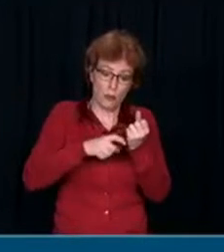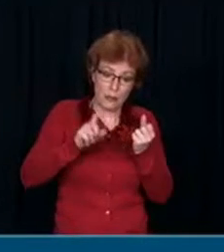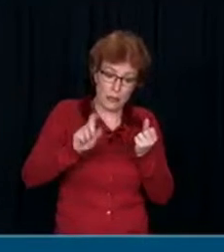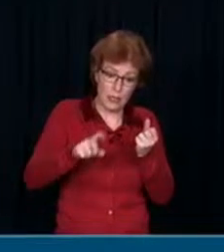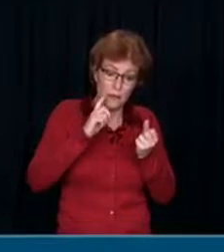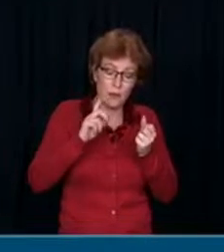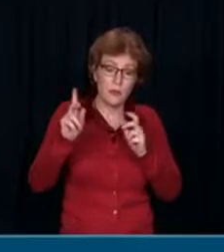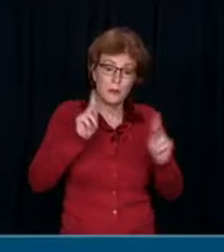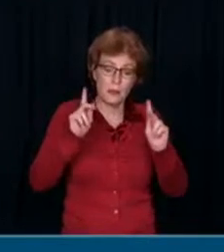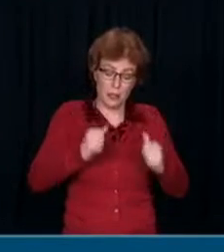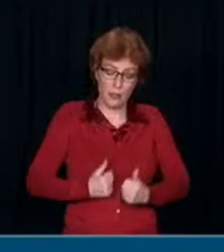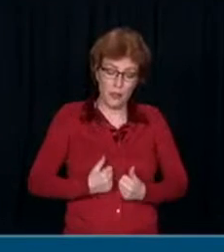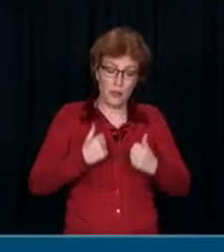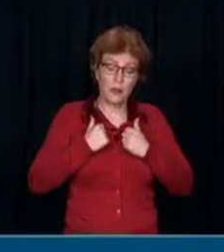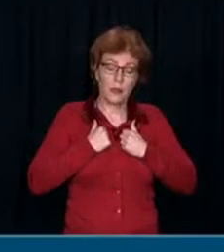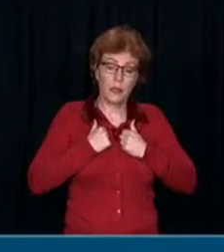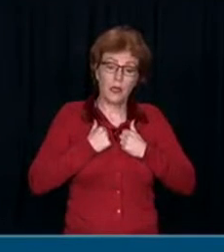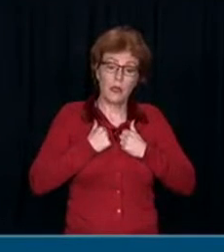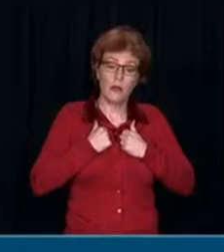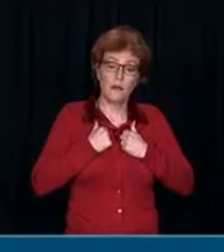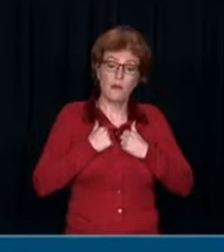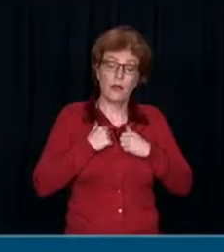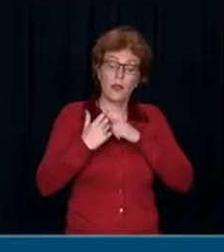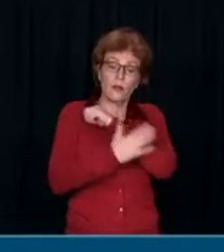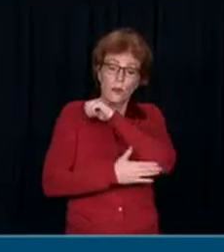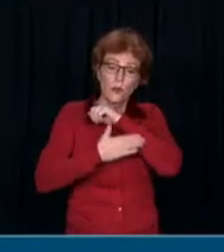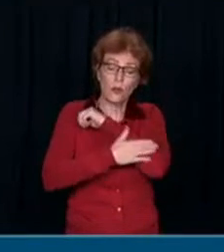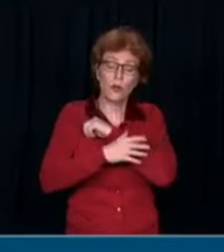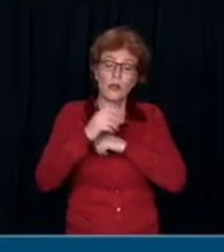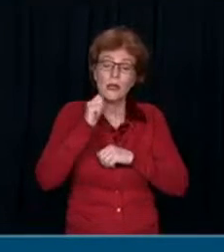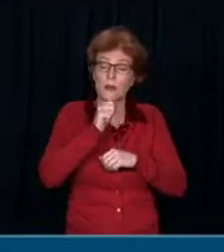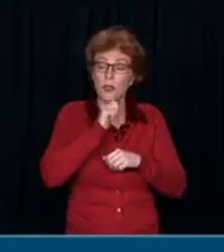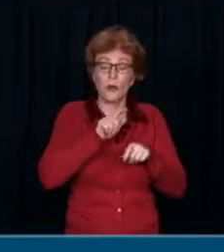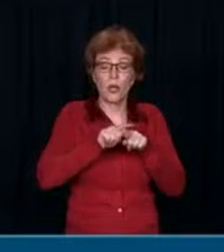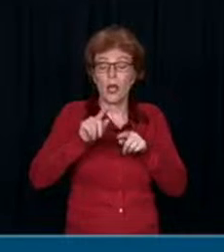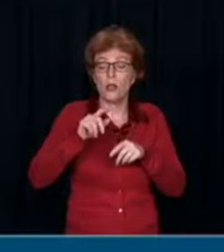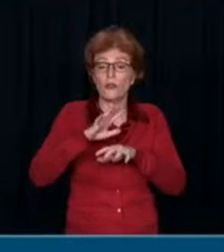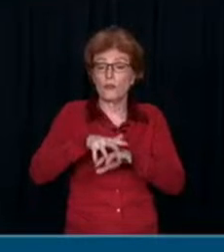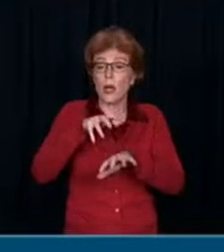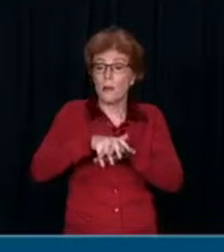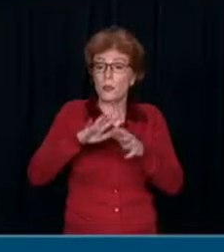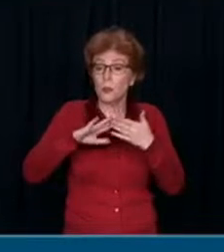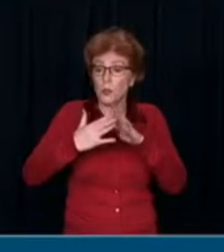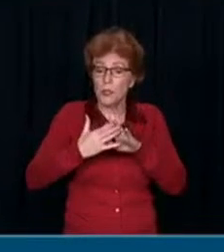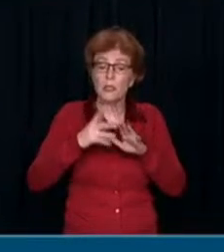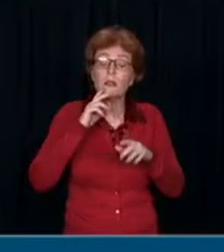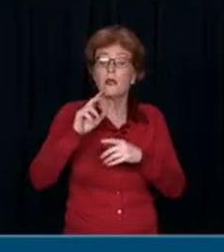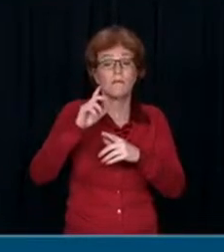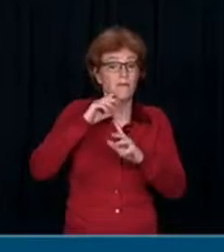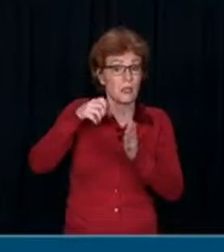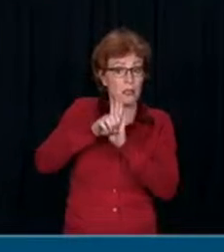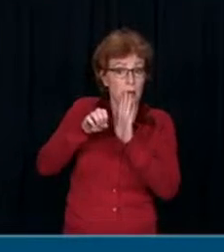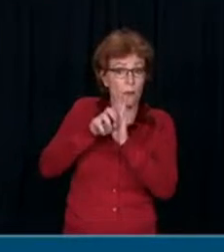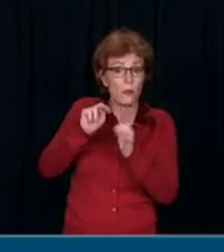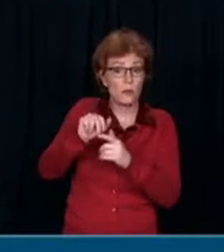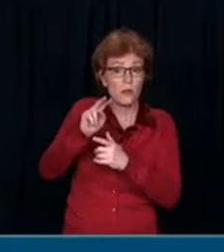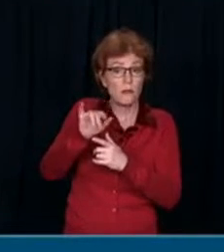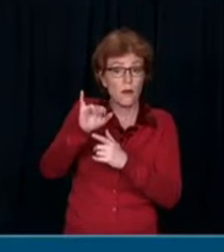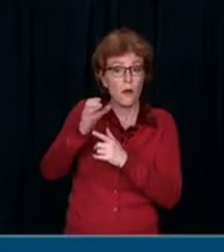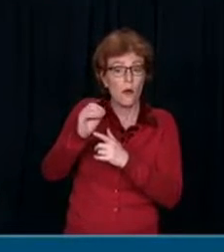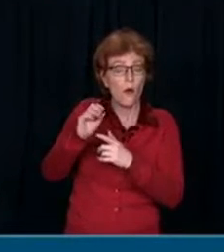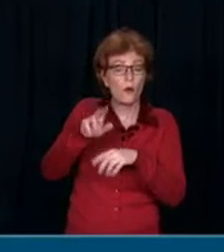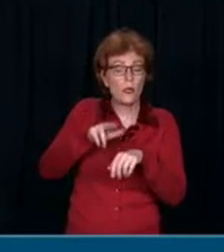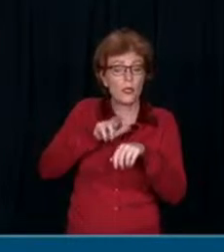that people can live in rural Arizona and in tribal communities. For instance, on the Navajo Nation, we